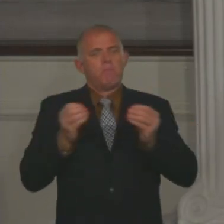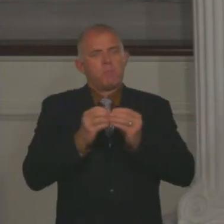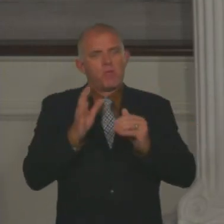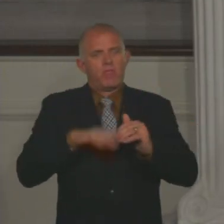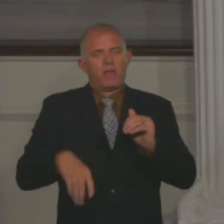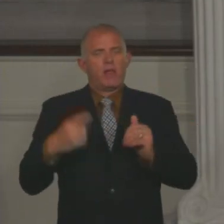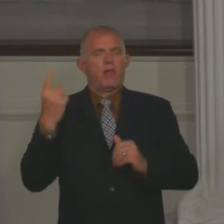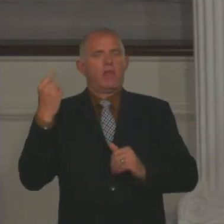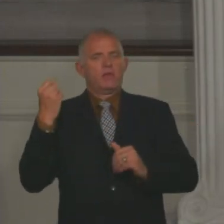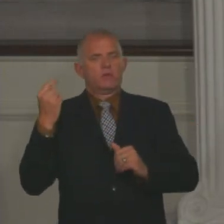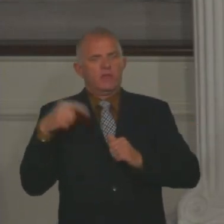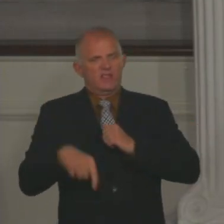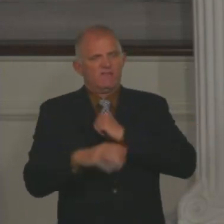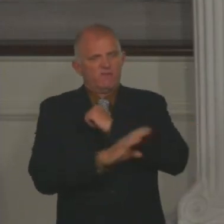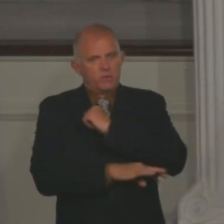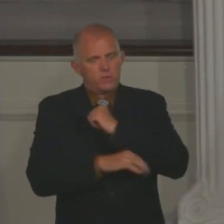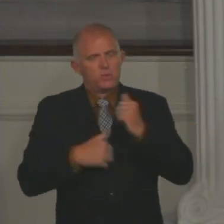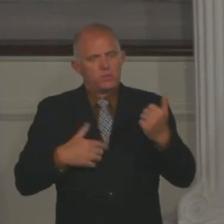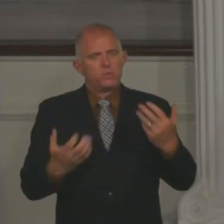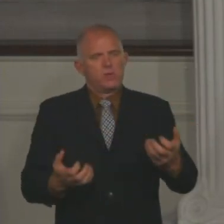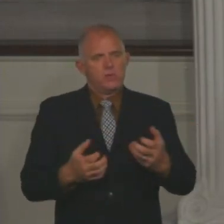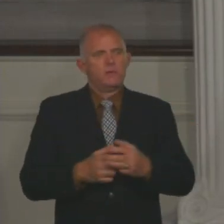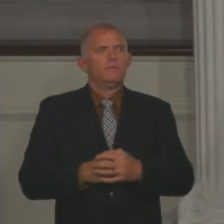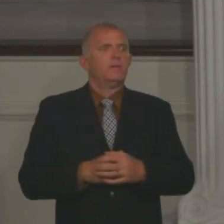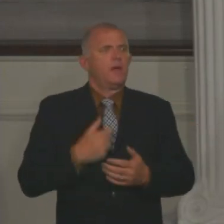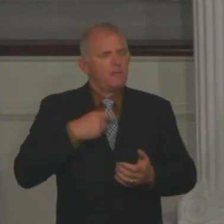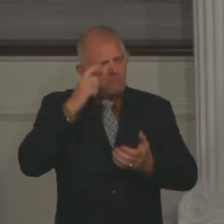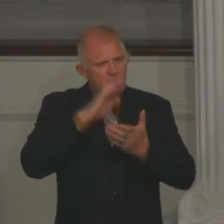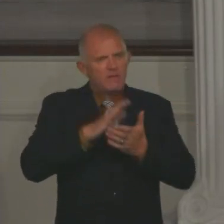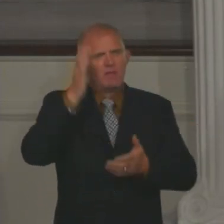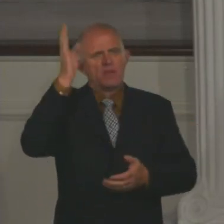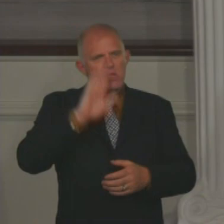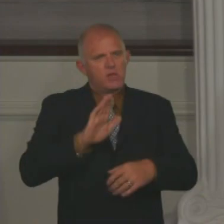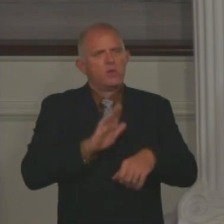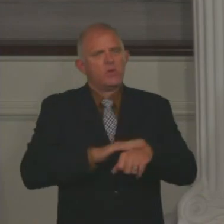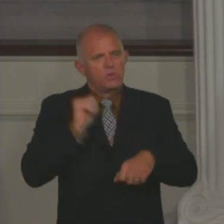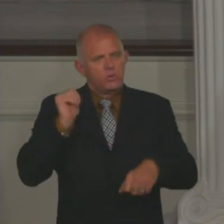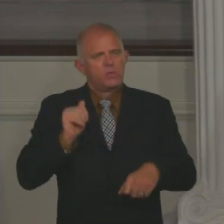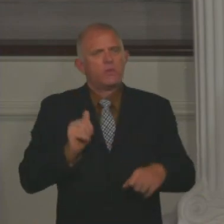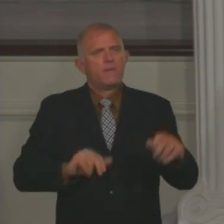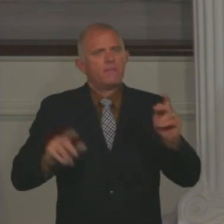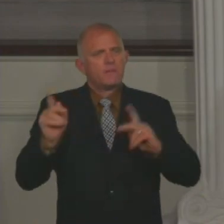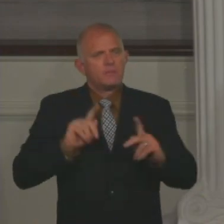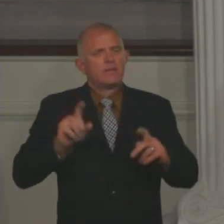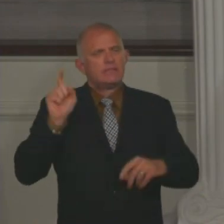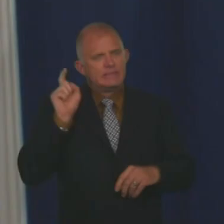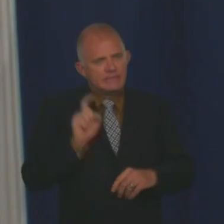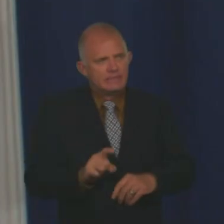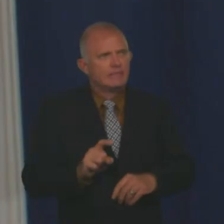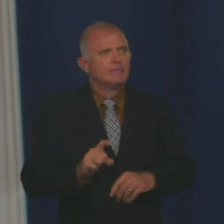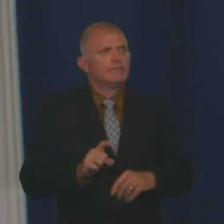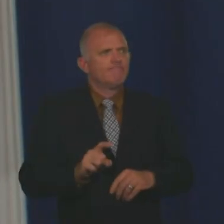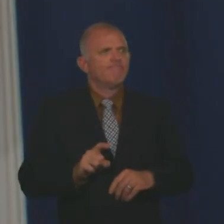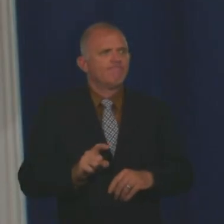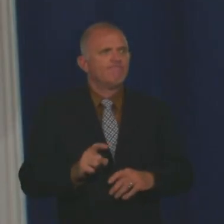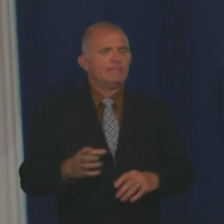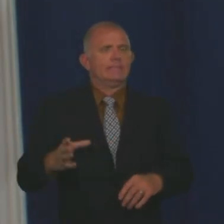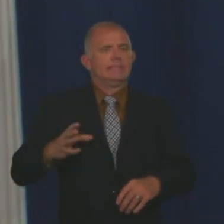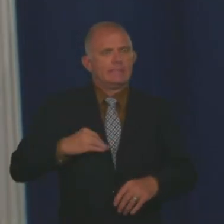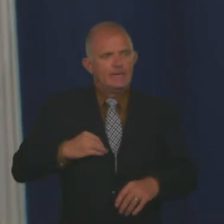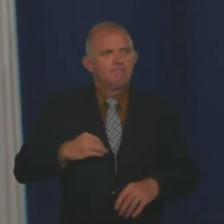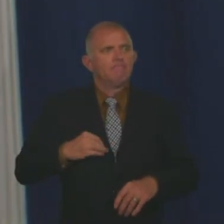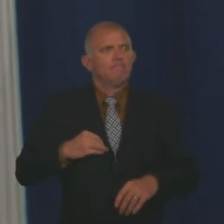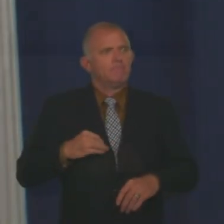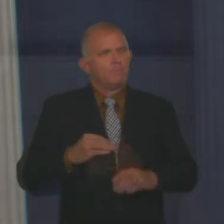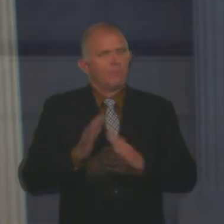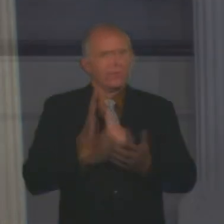fall enrollment. I believe God is calling. People need to answer the phone. We need to pray and earnestly ask